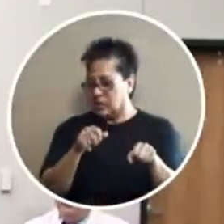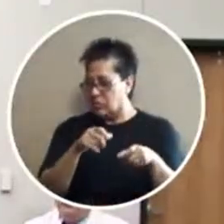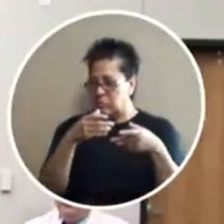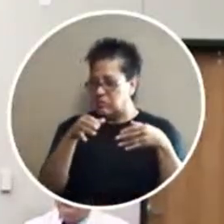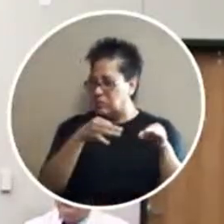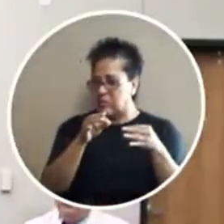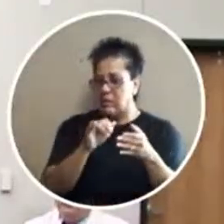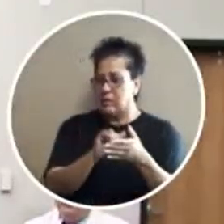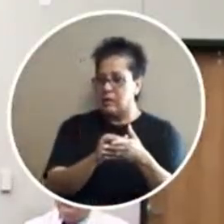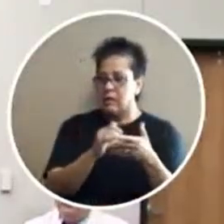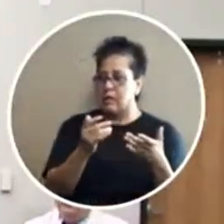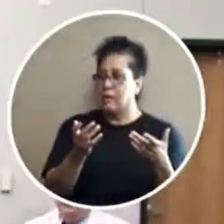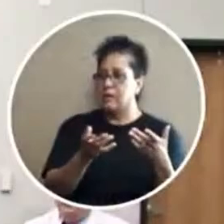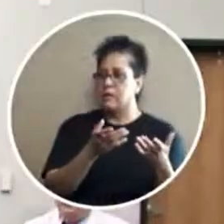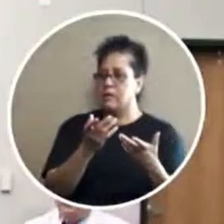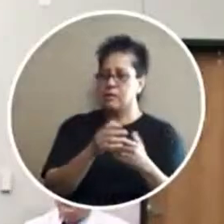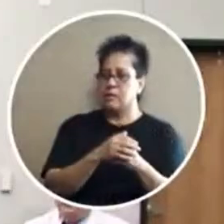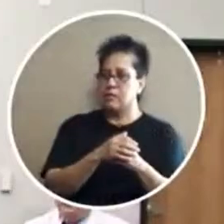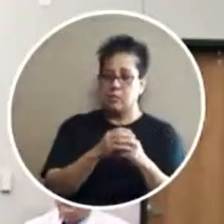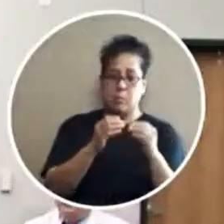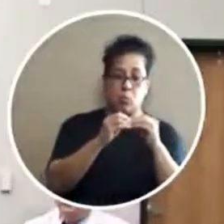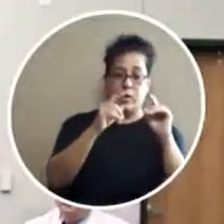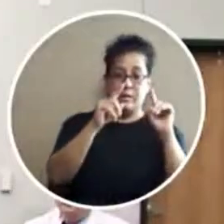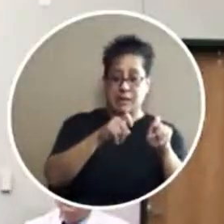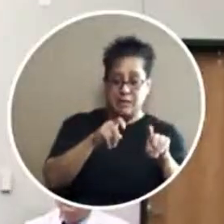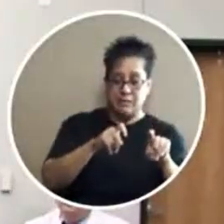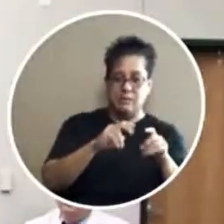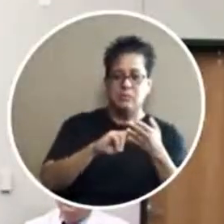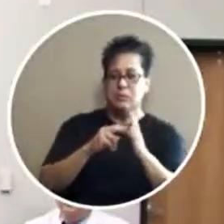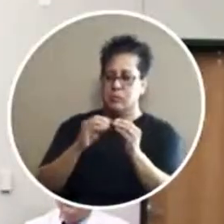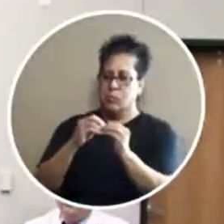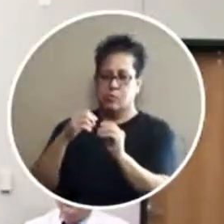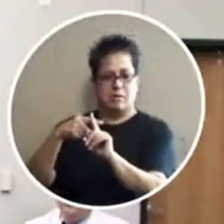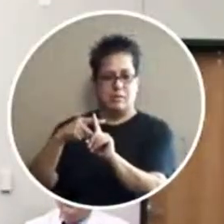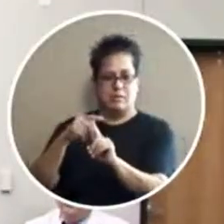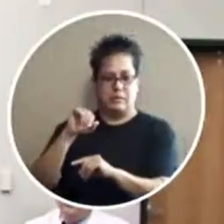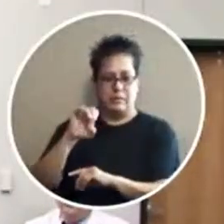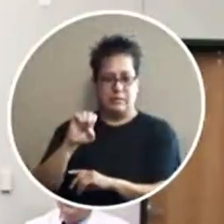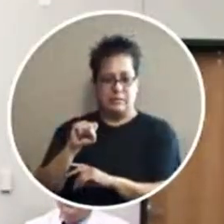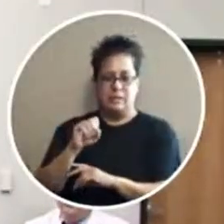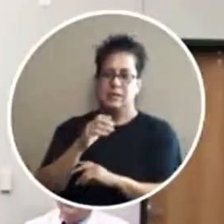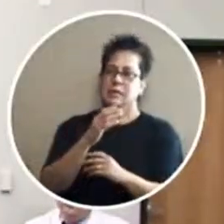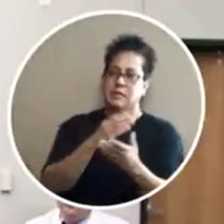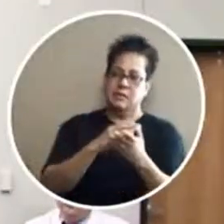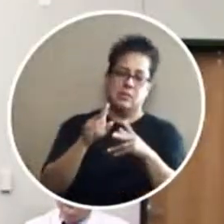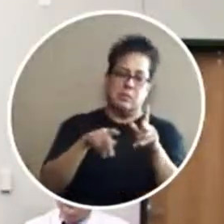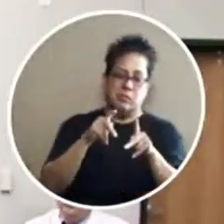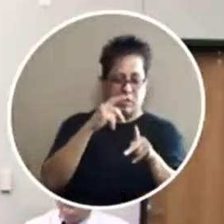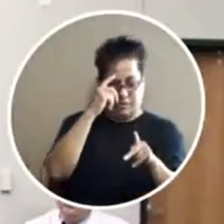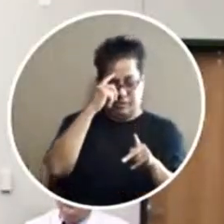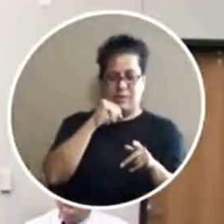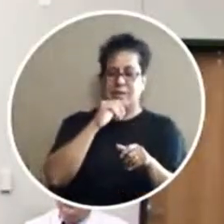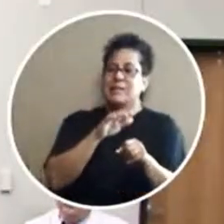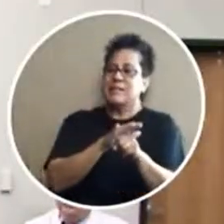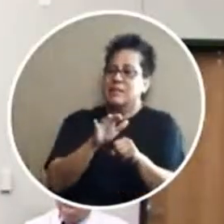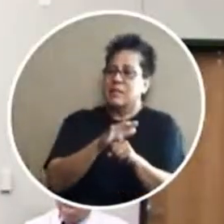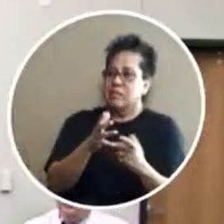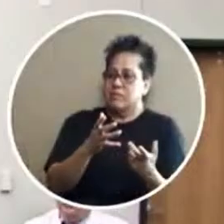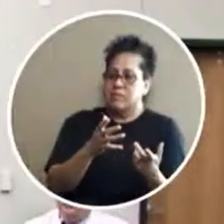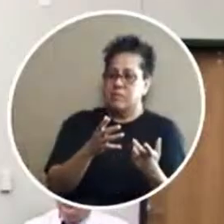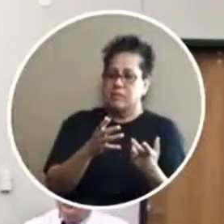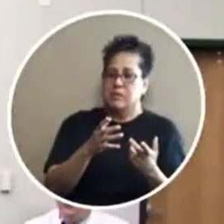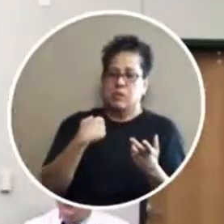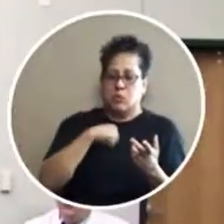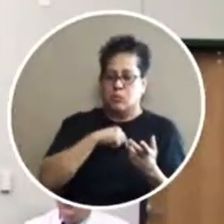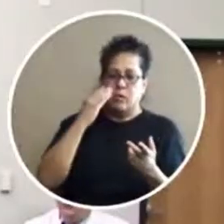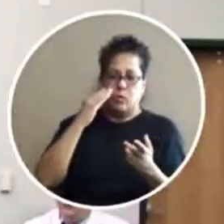is just, more testing, more positive cases, that seems to, some people that believe that seem to think that there's not an uptick in cases, we just know about